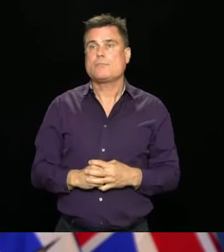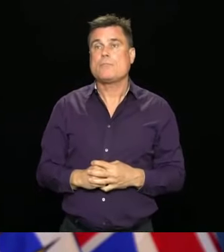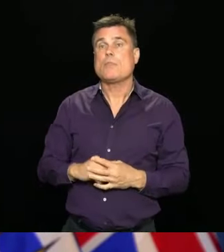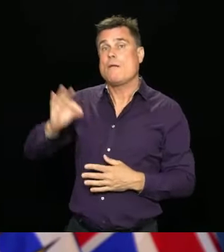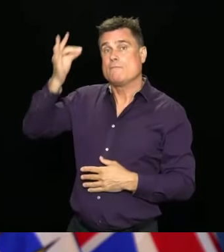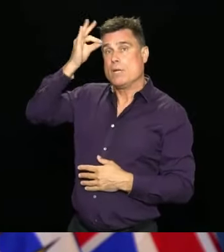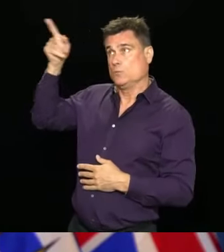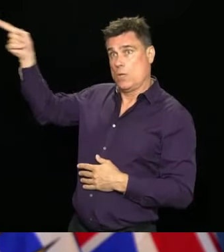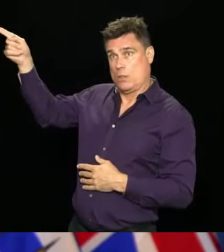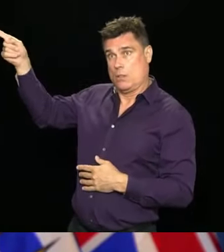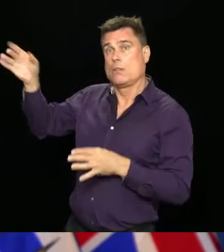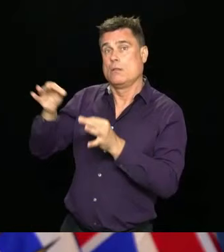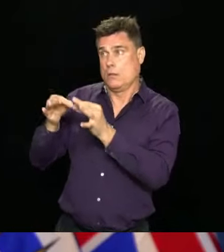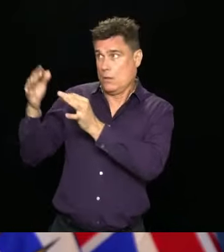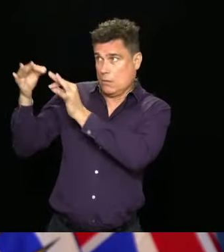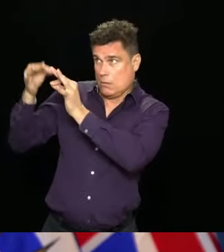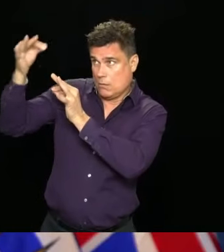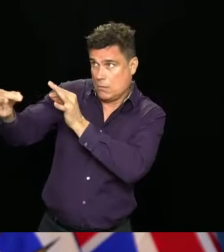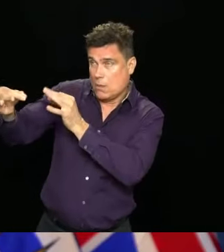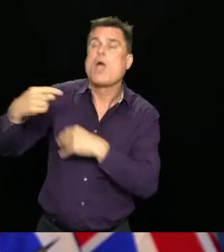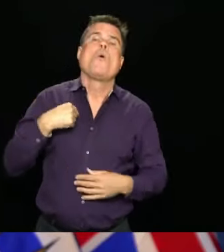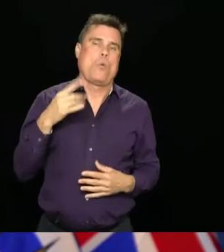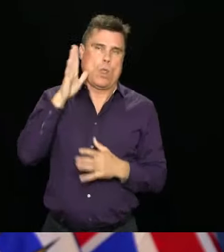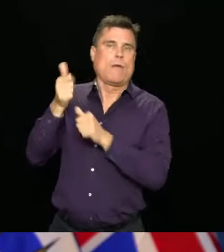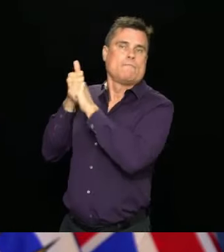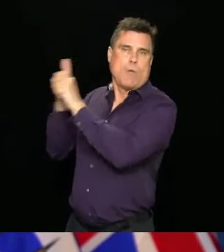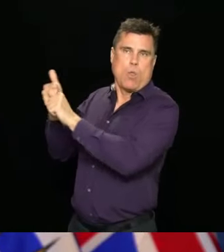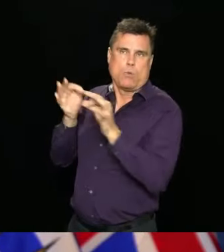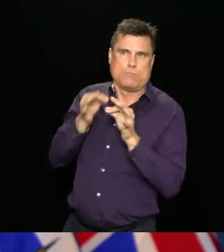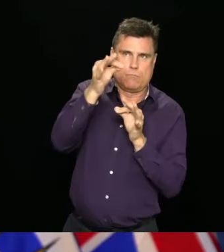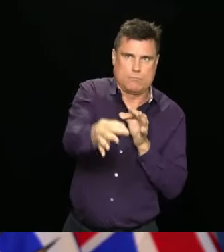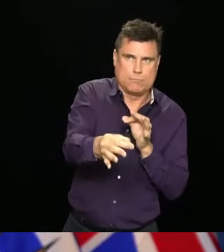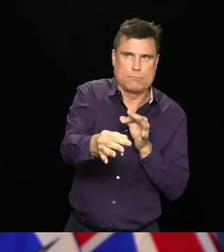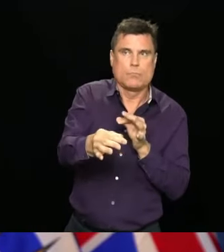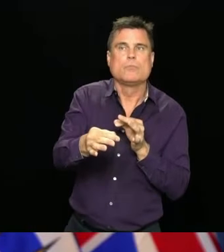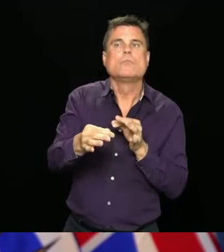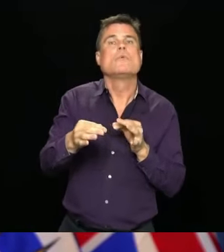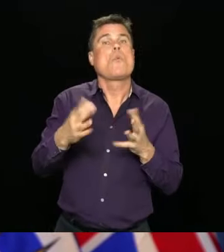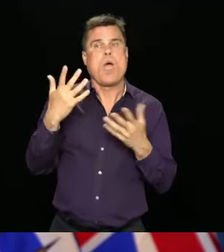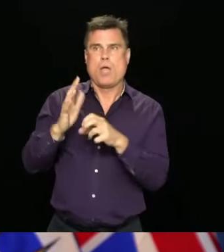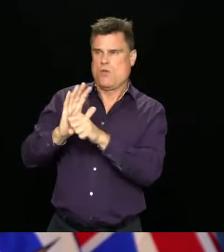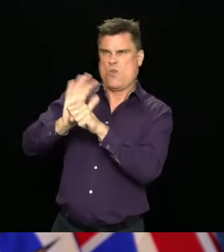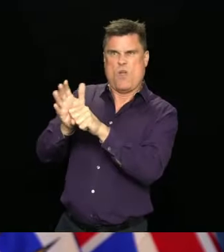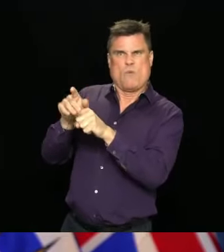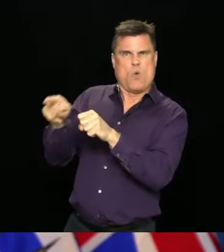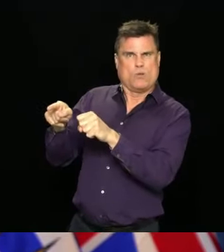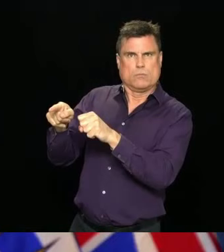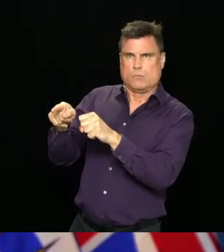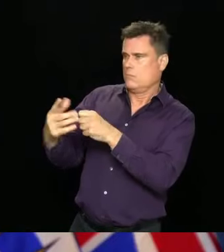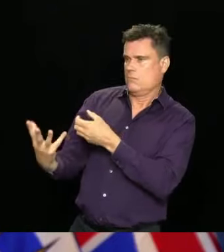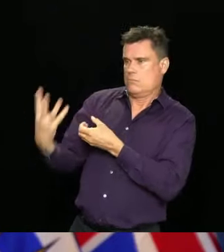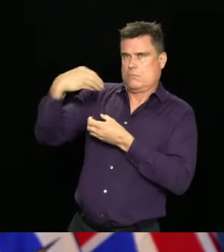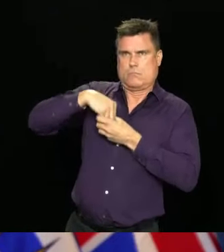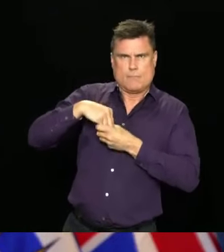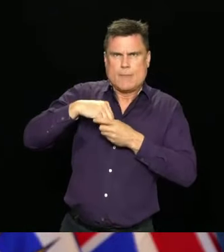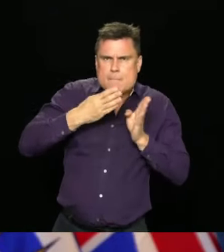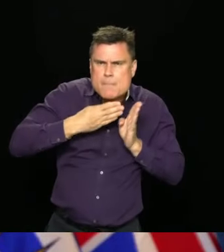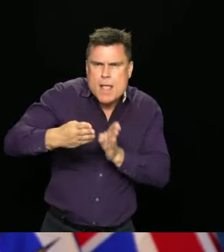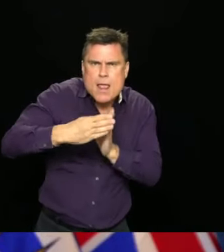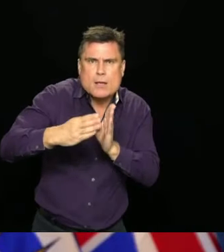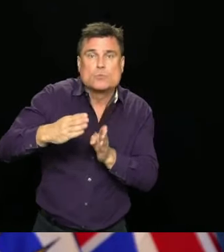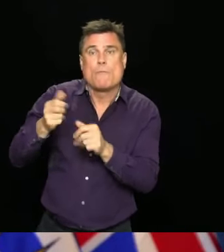a gap in the federal program and is the latest step in our COVID-19 action plan. Aligning with the federal